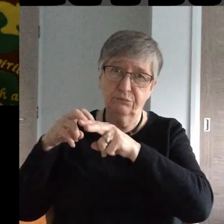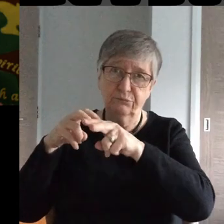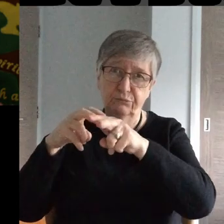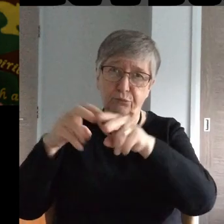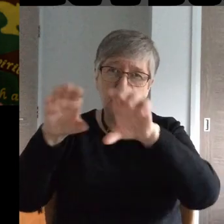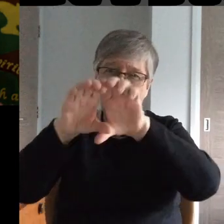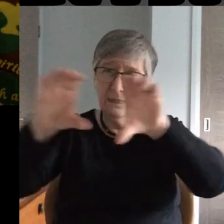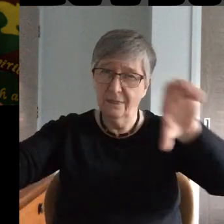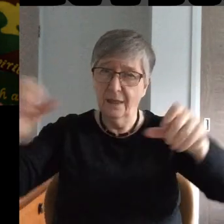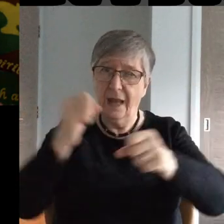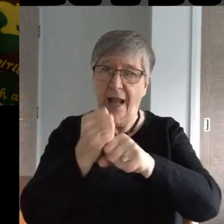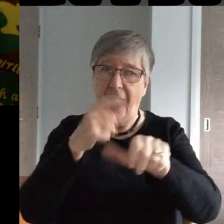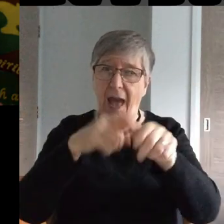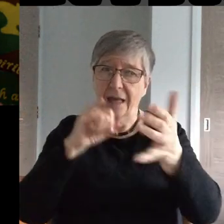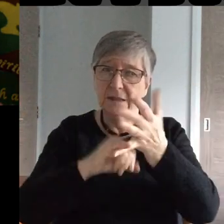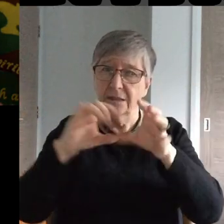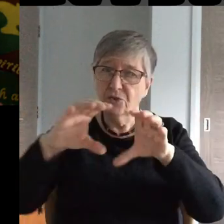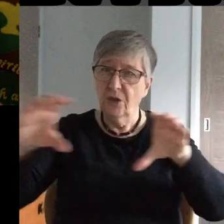chambers.